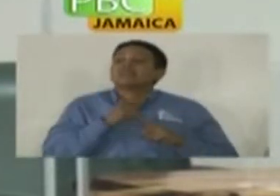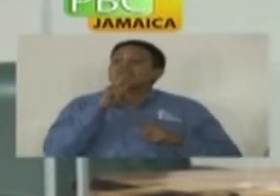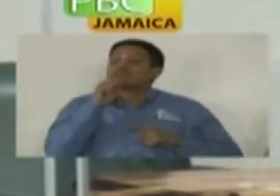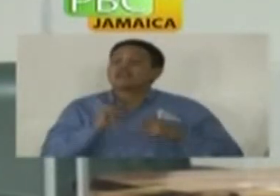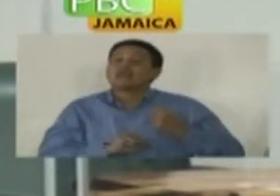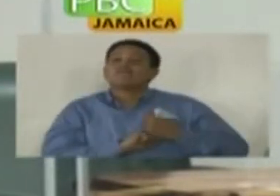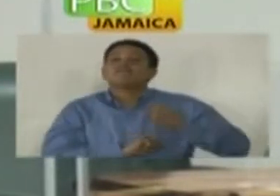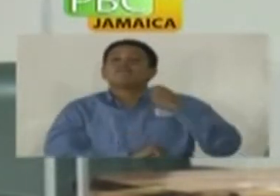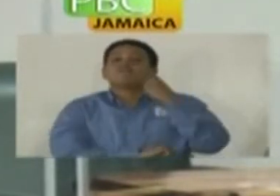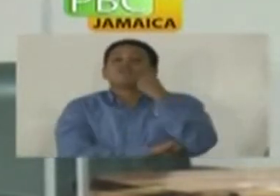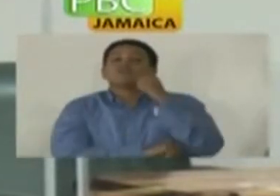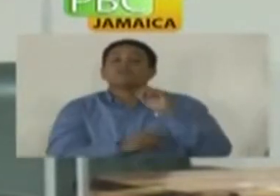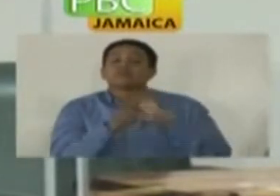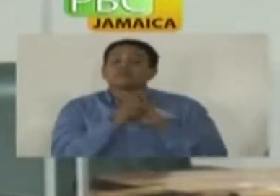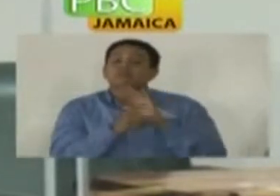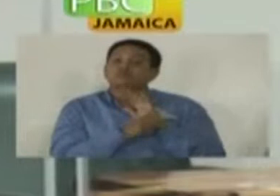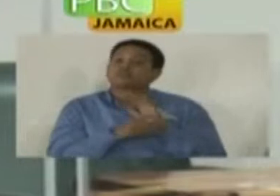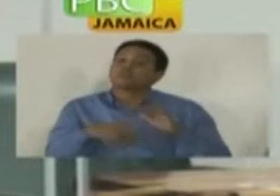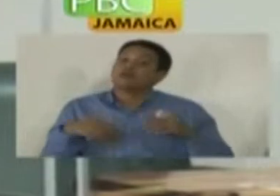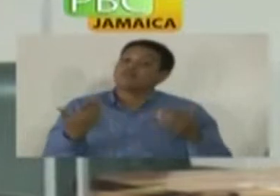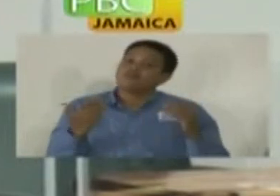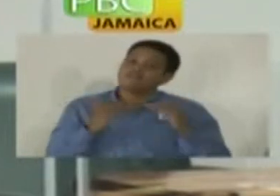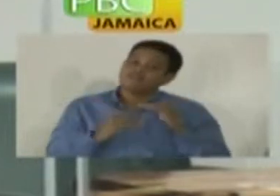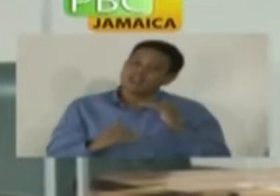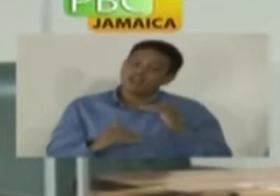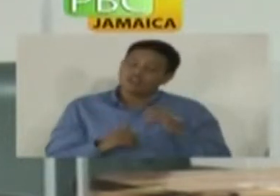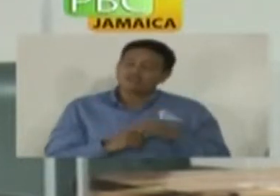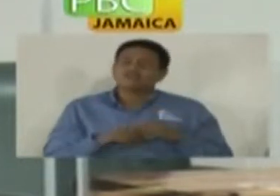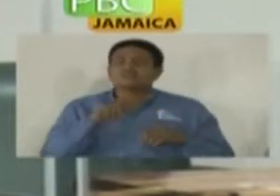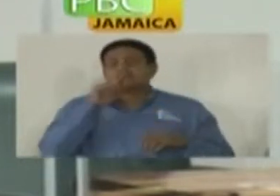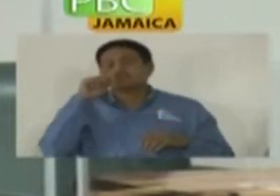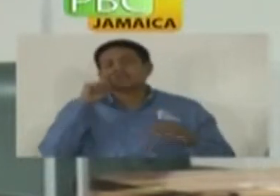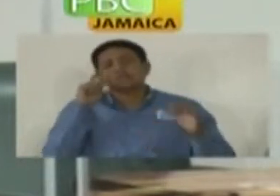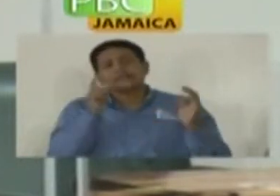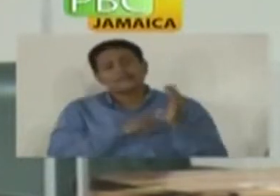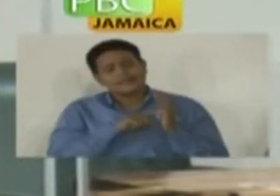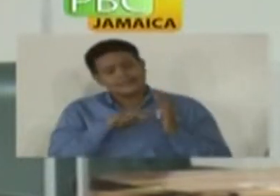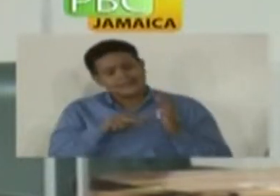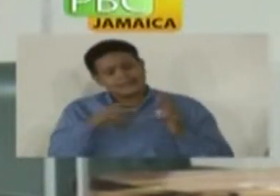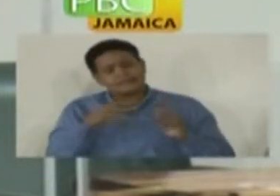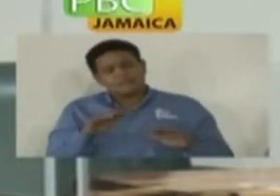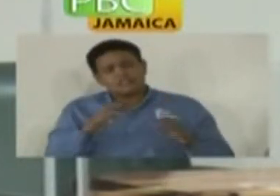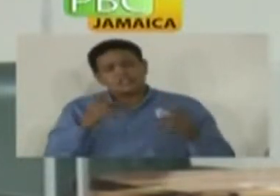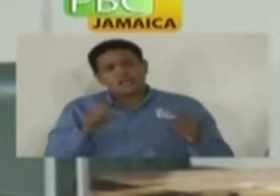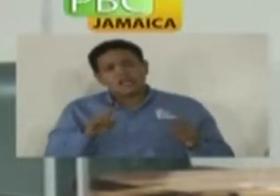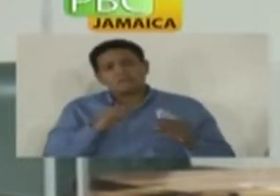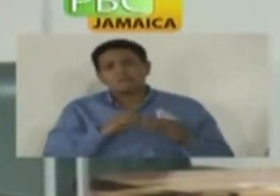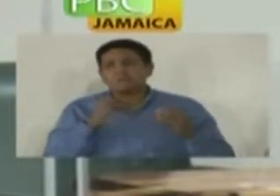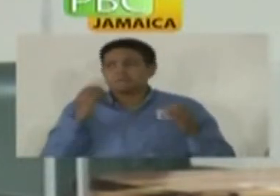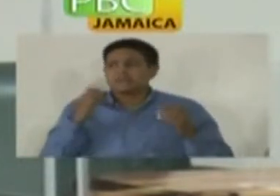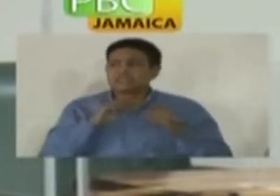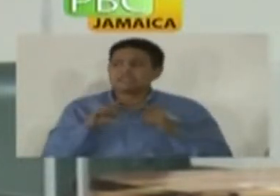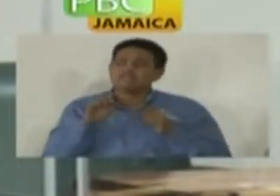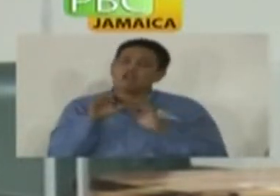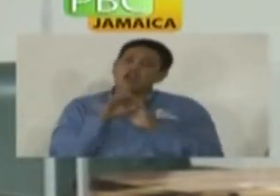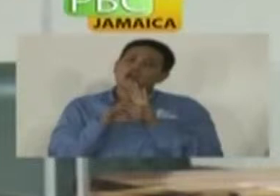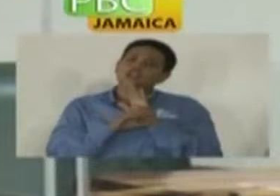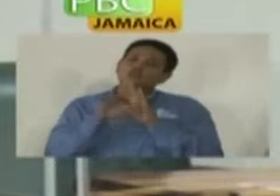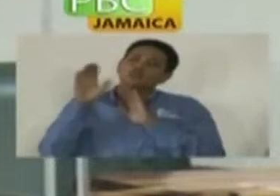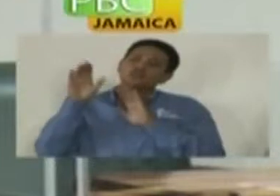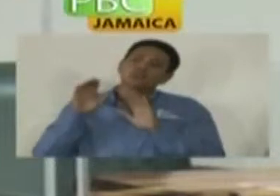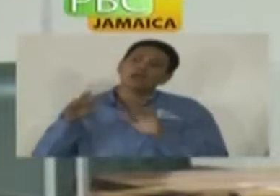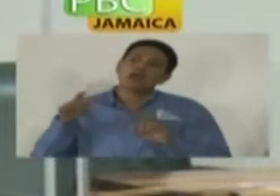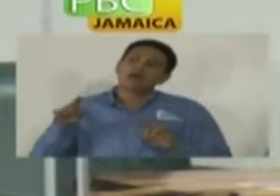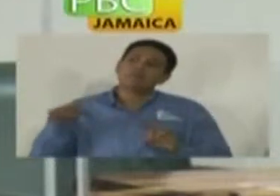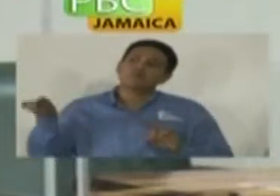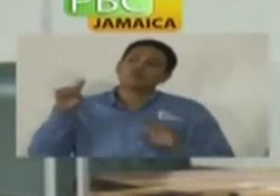fundamental principle of fairness. It is recognized as such in many constitutions, and